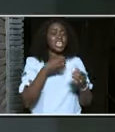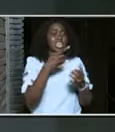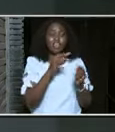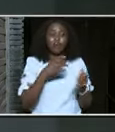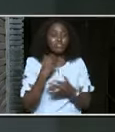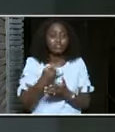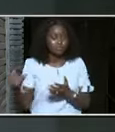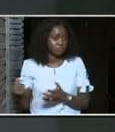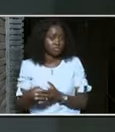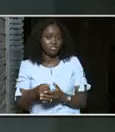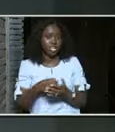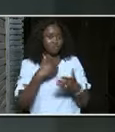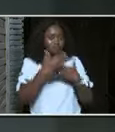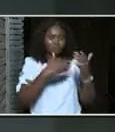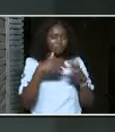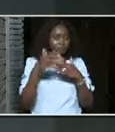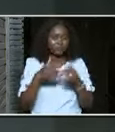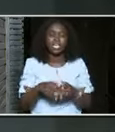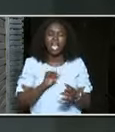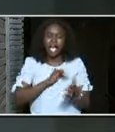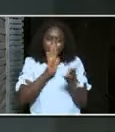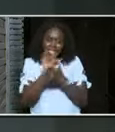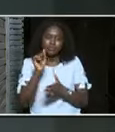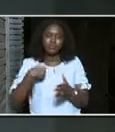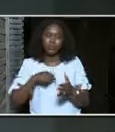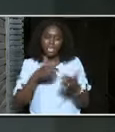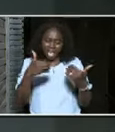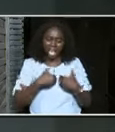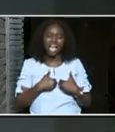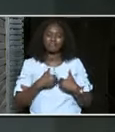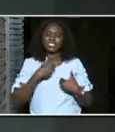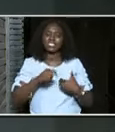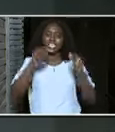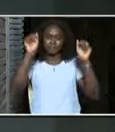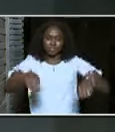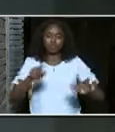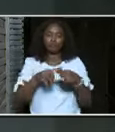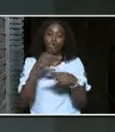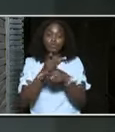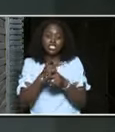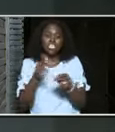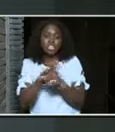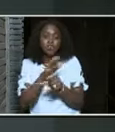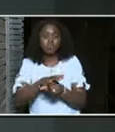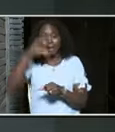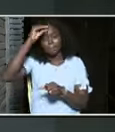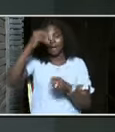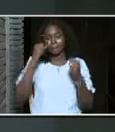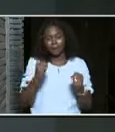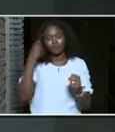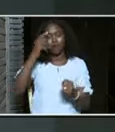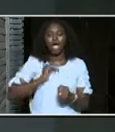on, I believe we have the capacity to produce enough manpower for our needs in this